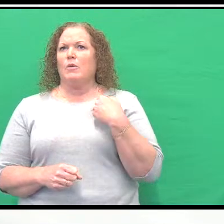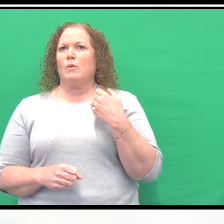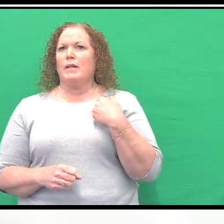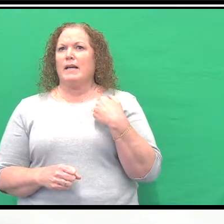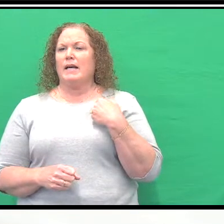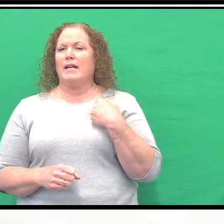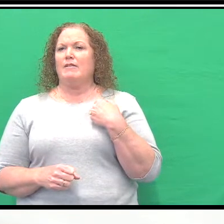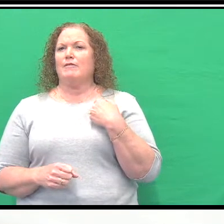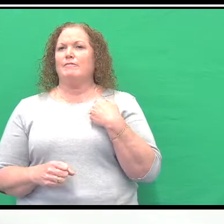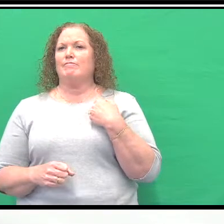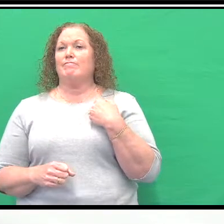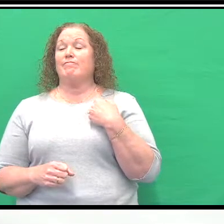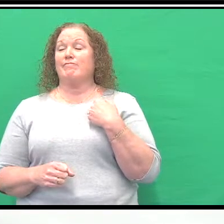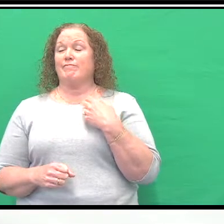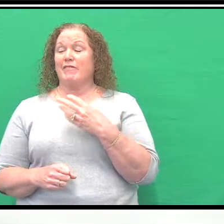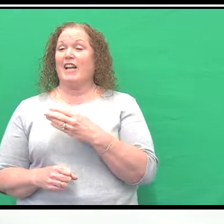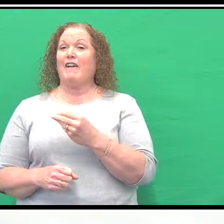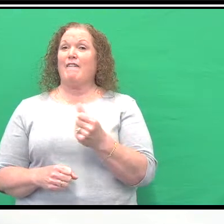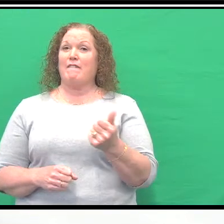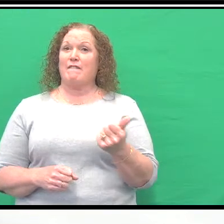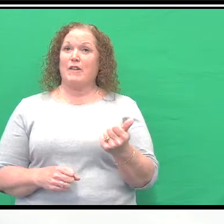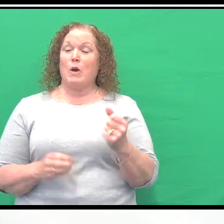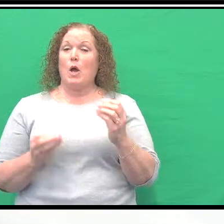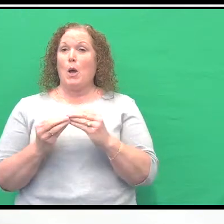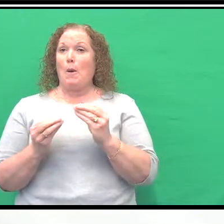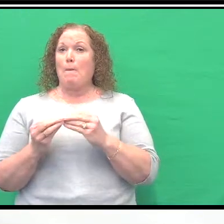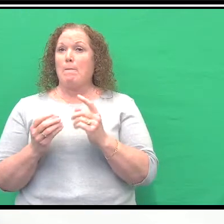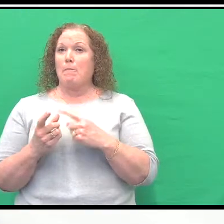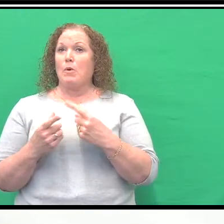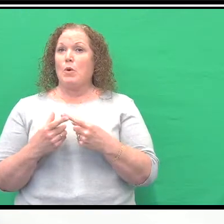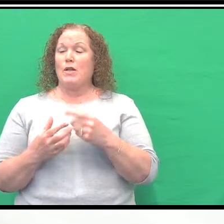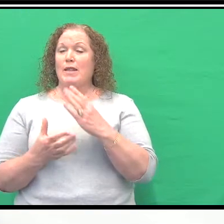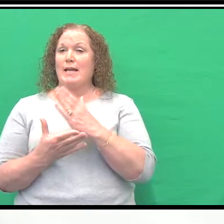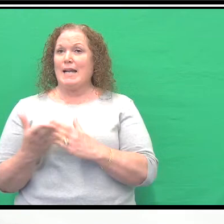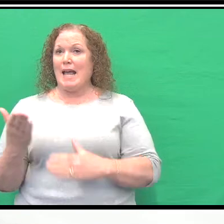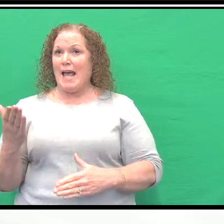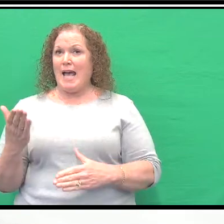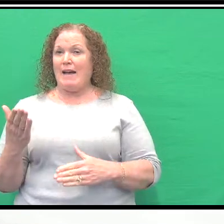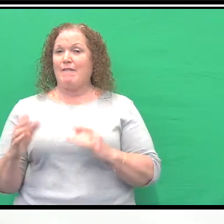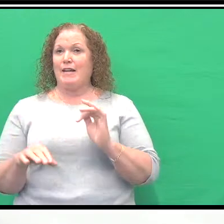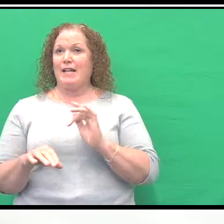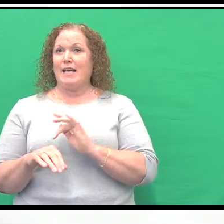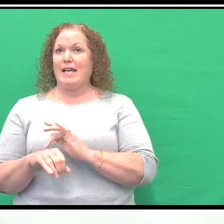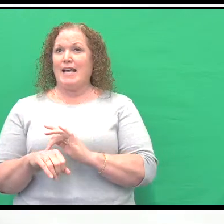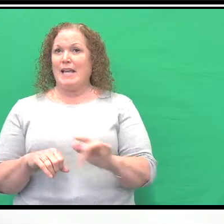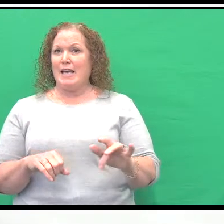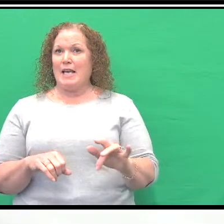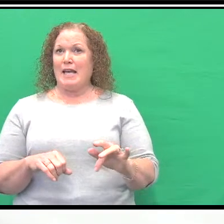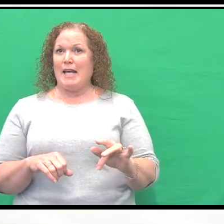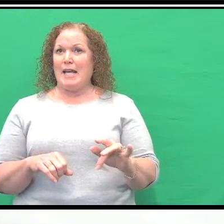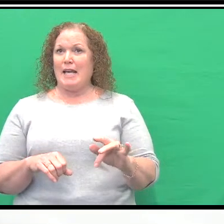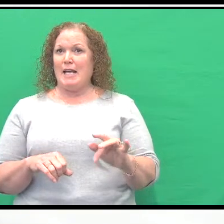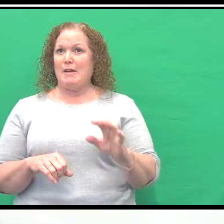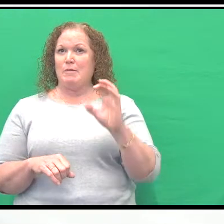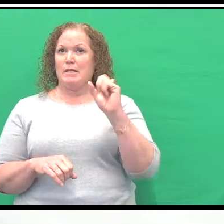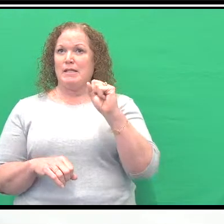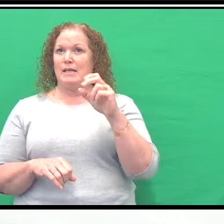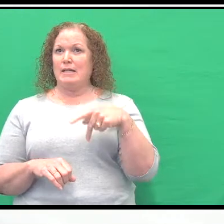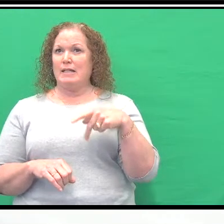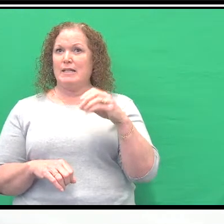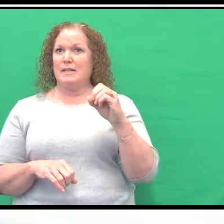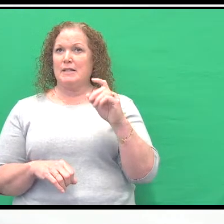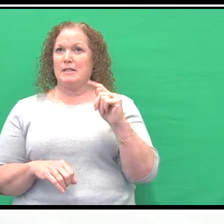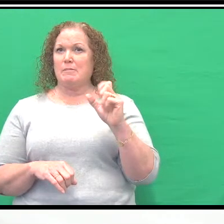like more than half of what the capacity is. So our ECE department and Myra